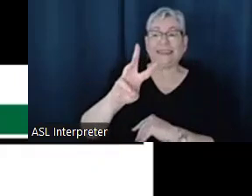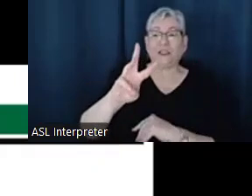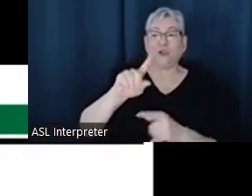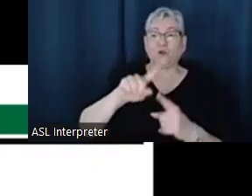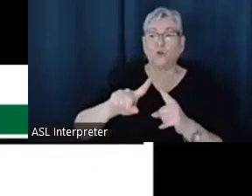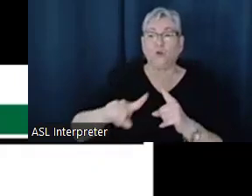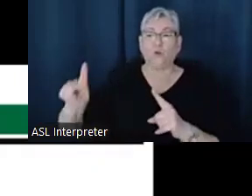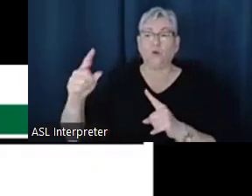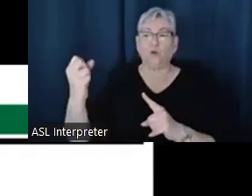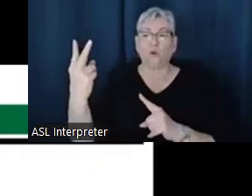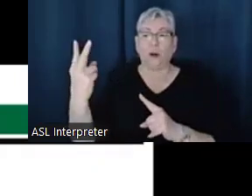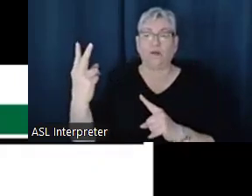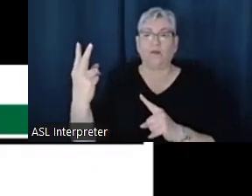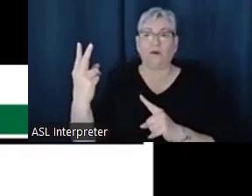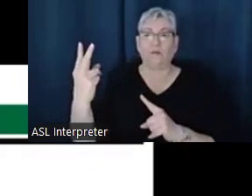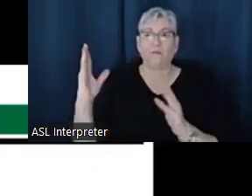Okay.